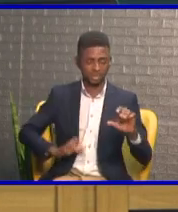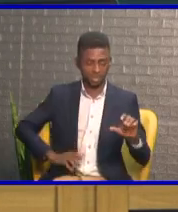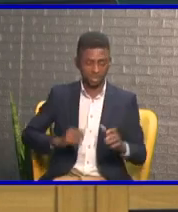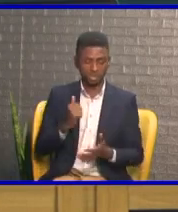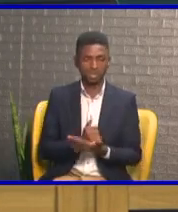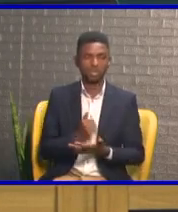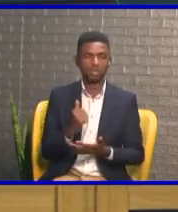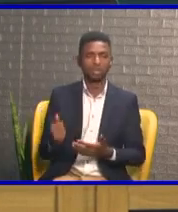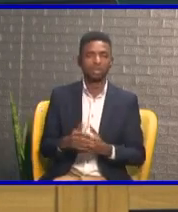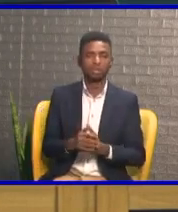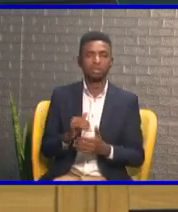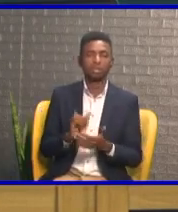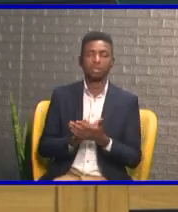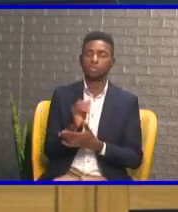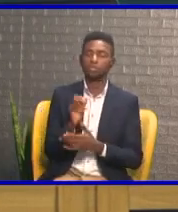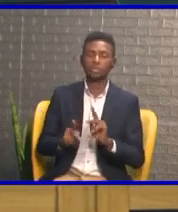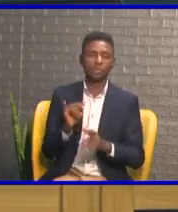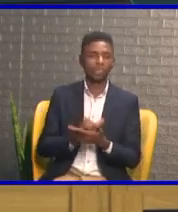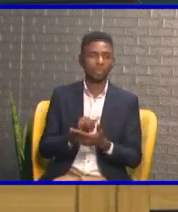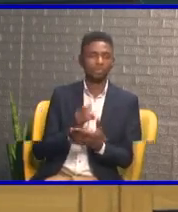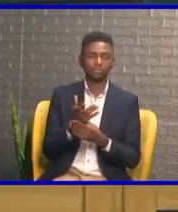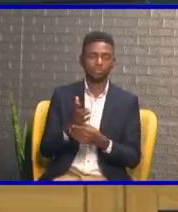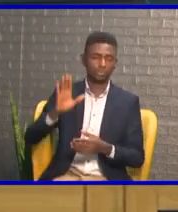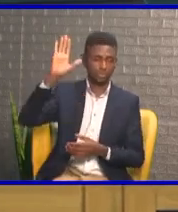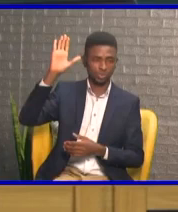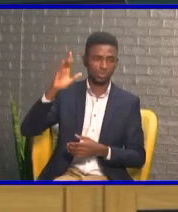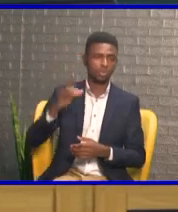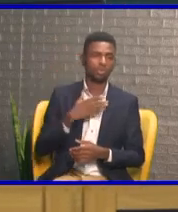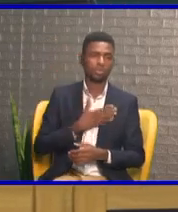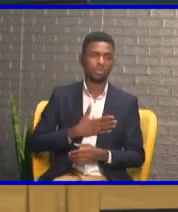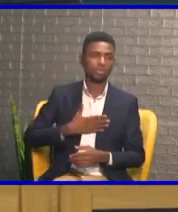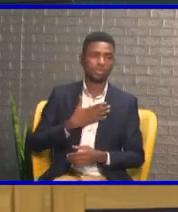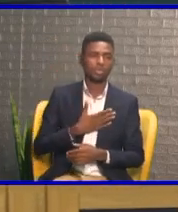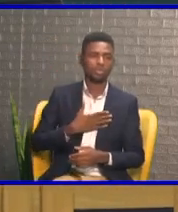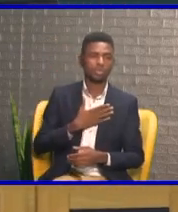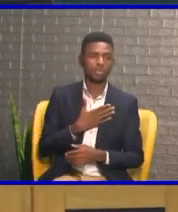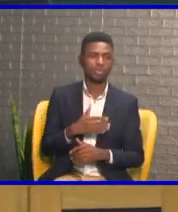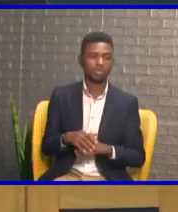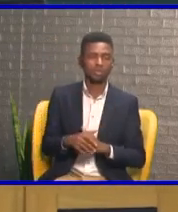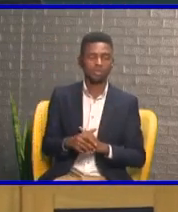amen. Those of you that put up your right hand, please. No, you come forward.